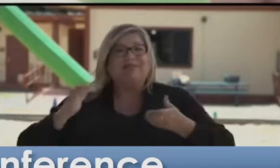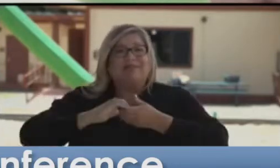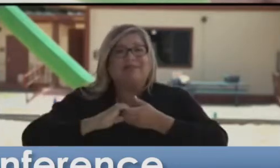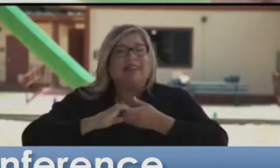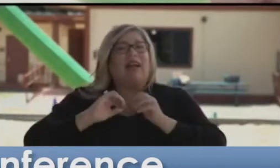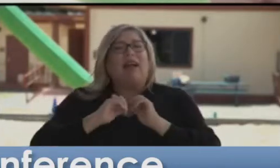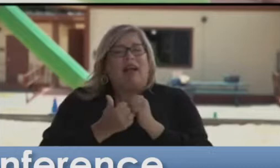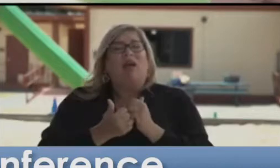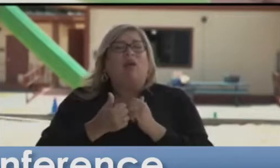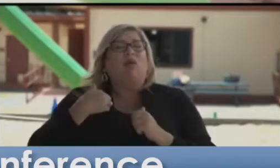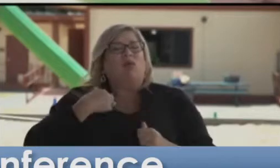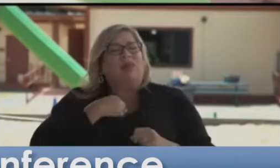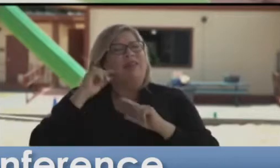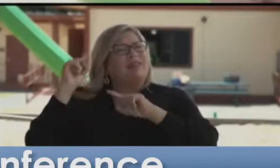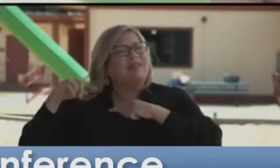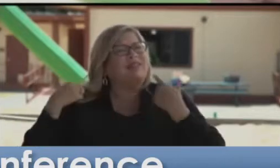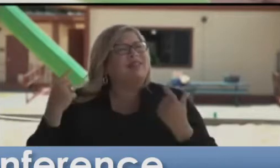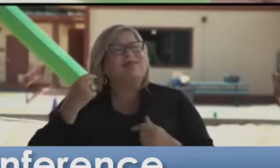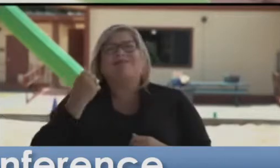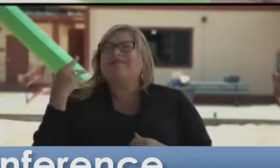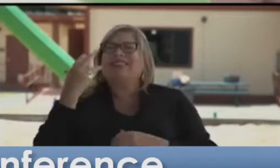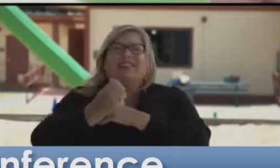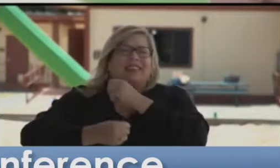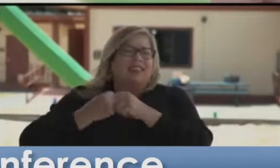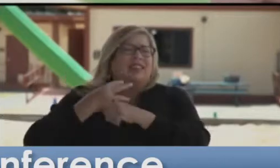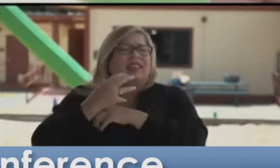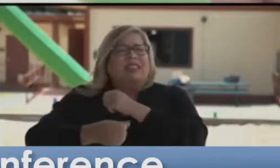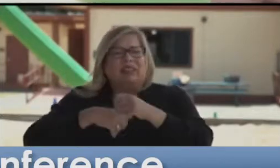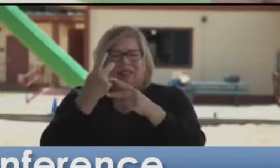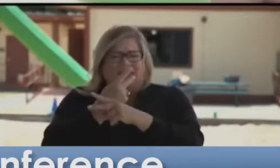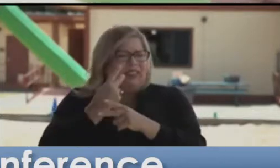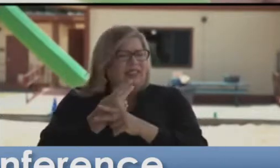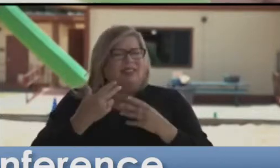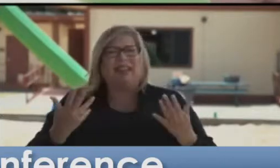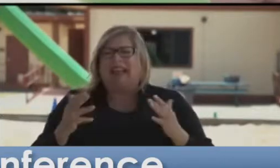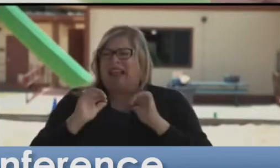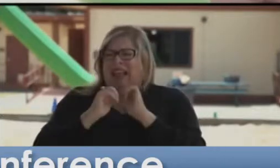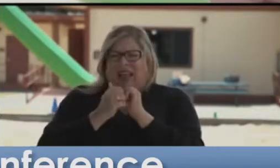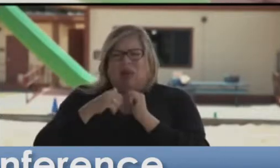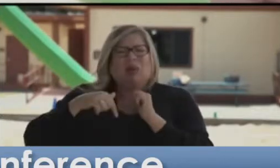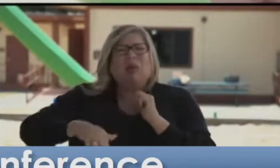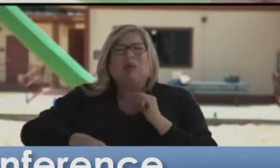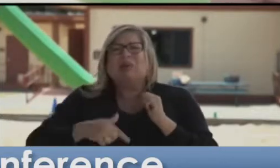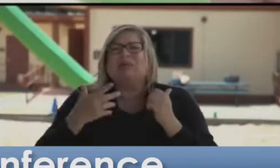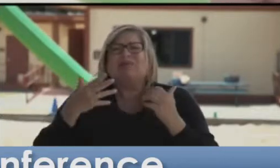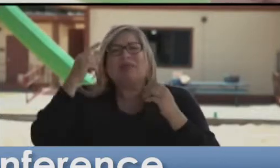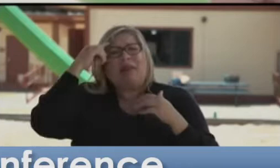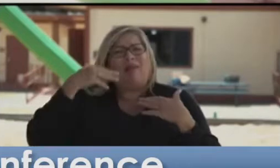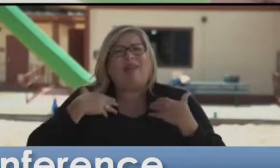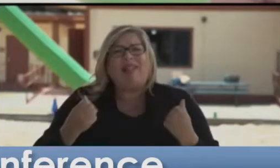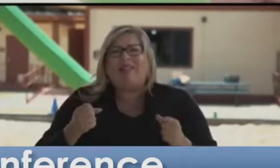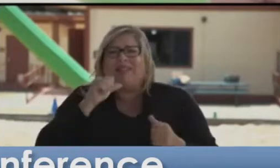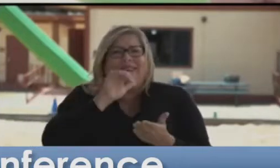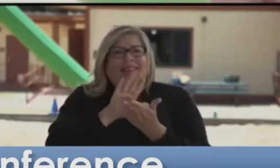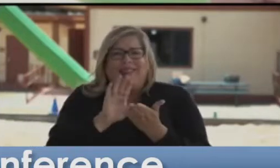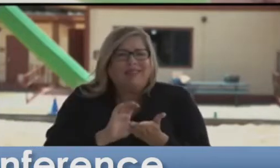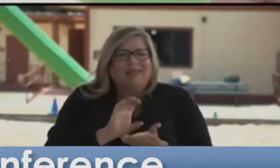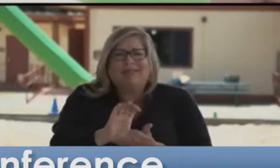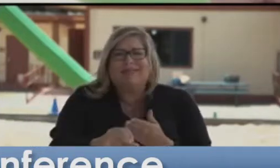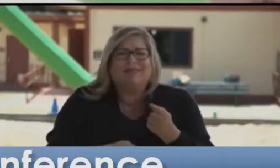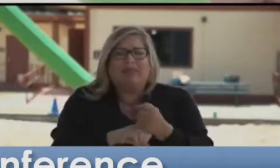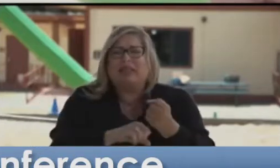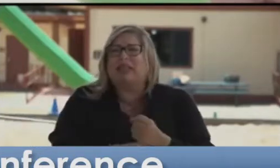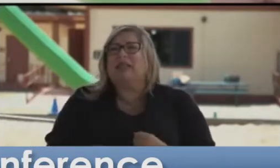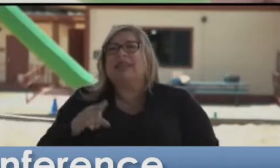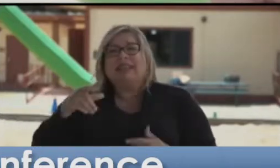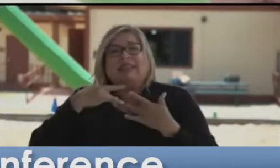decades lamented on an inadequate, underfunded, underscaled behavioral health system that often waits too